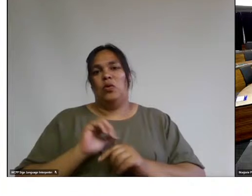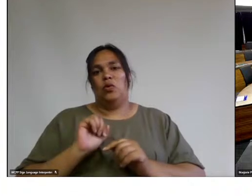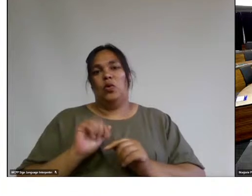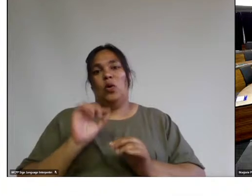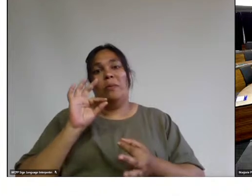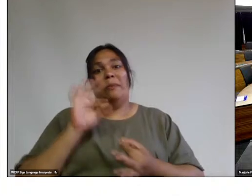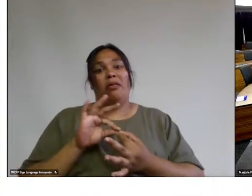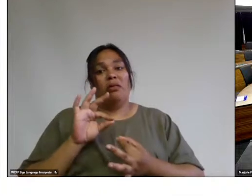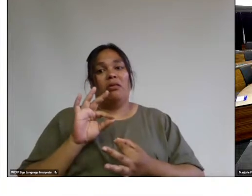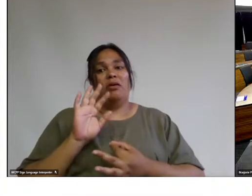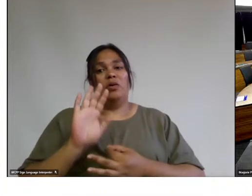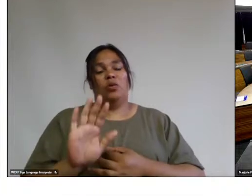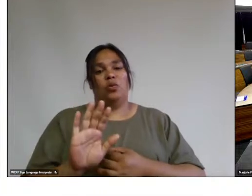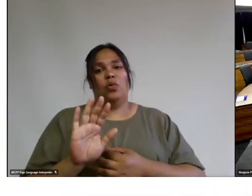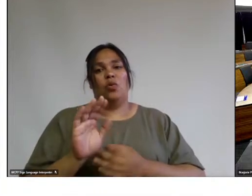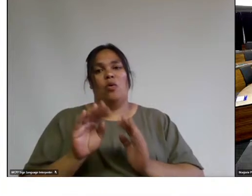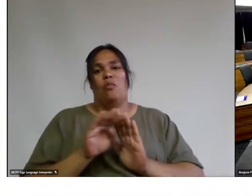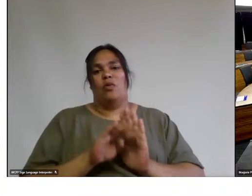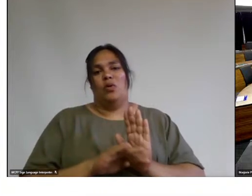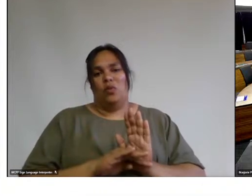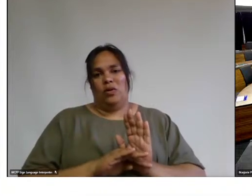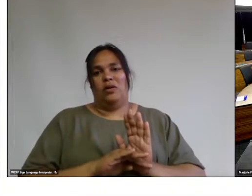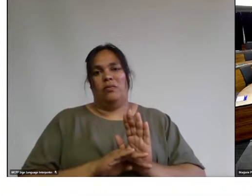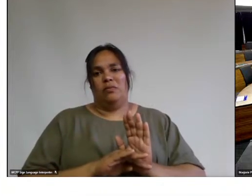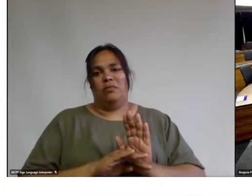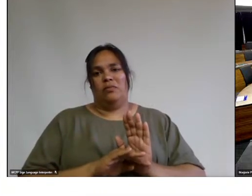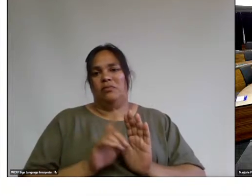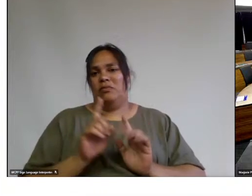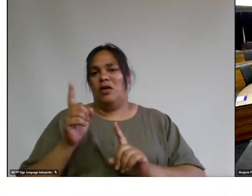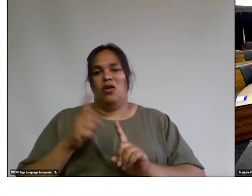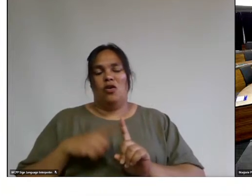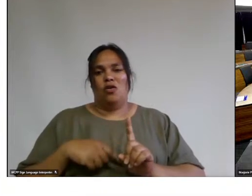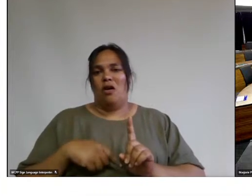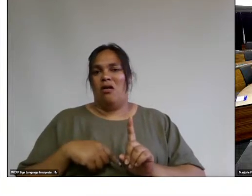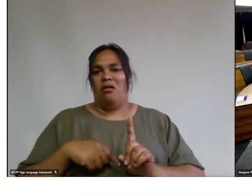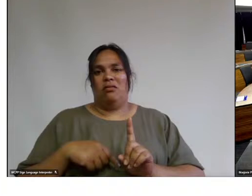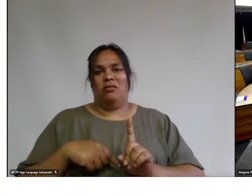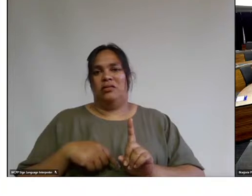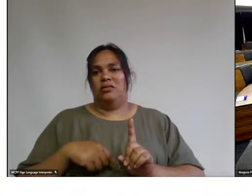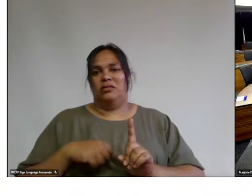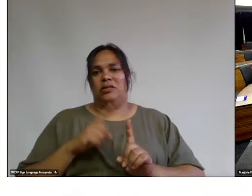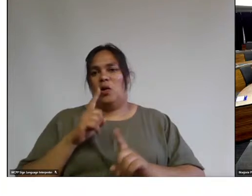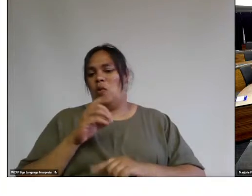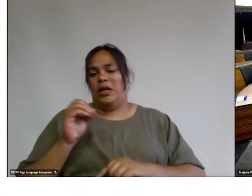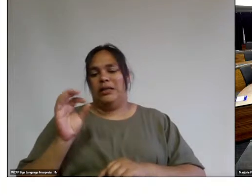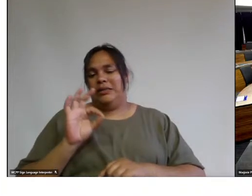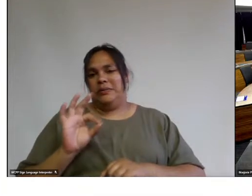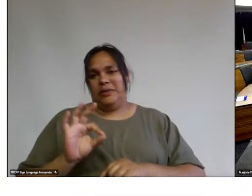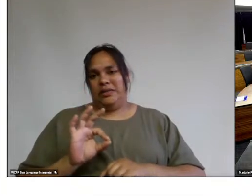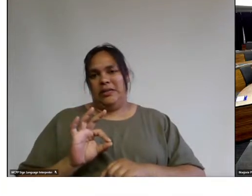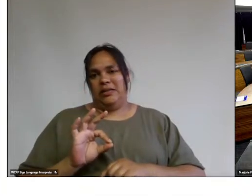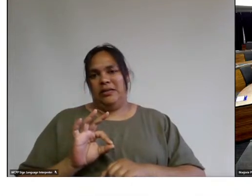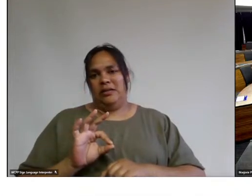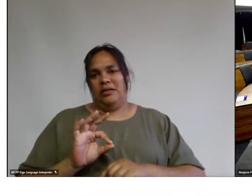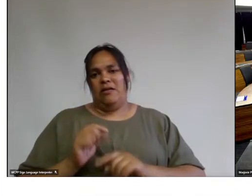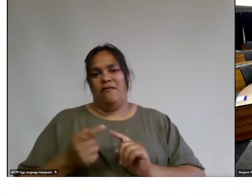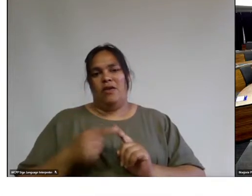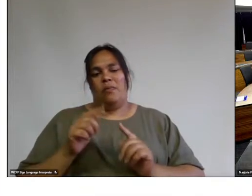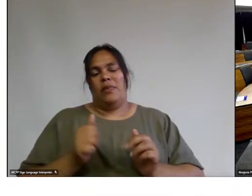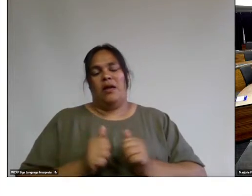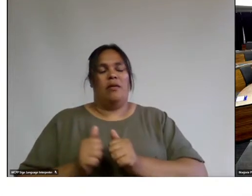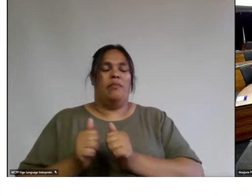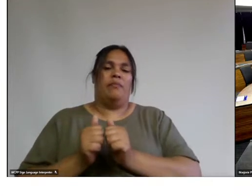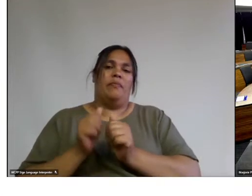particular program could not necessarily be 100% of that particular